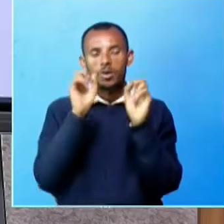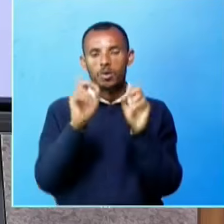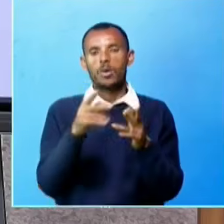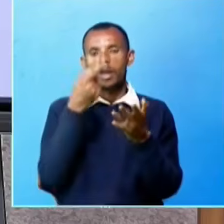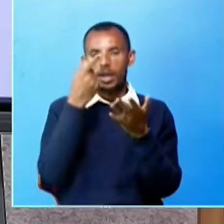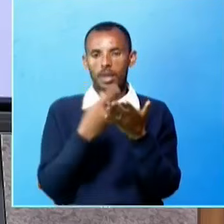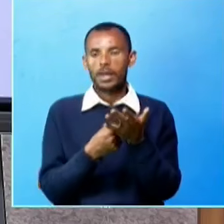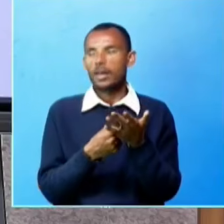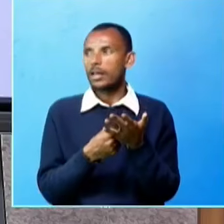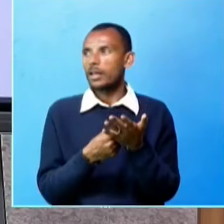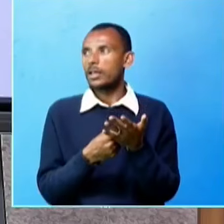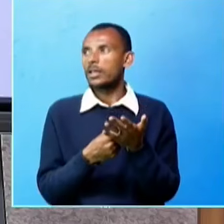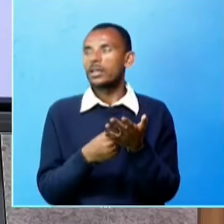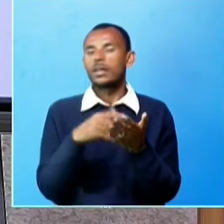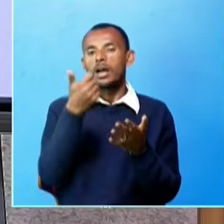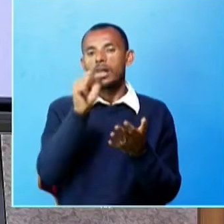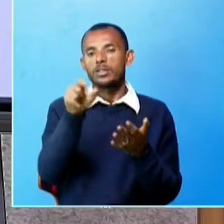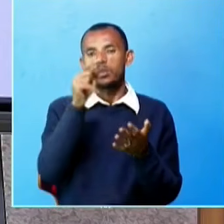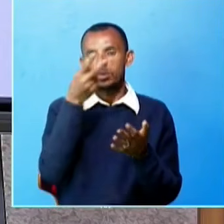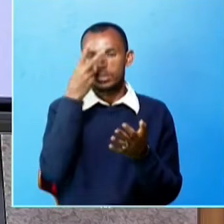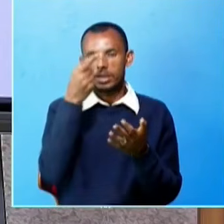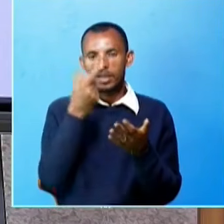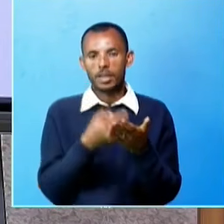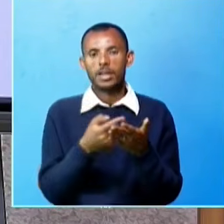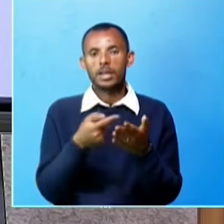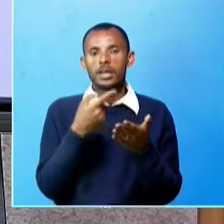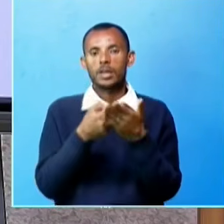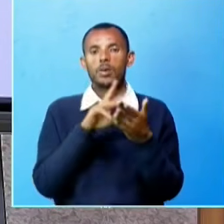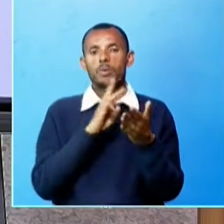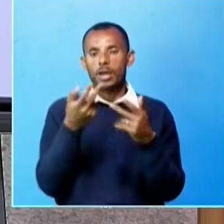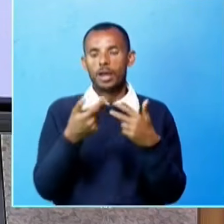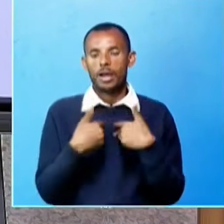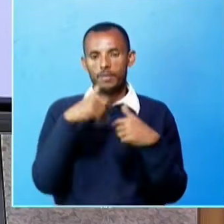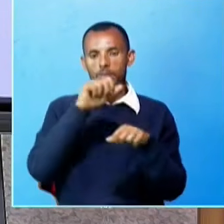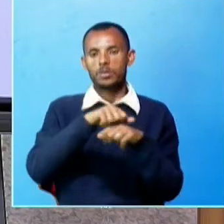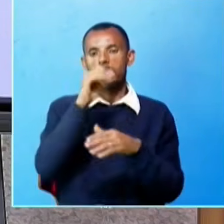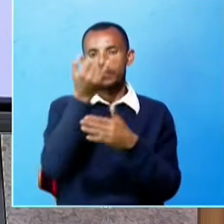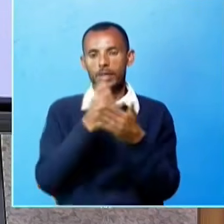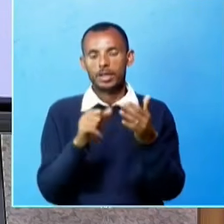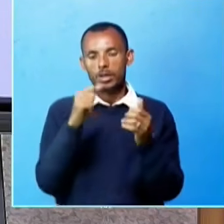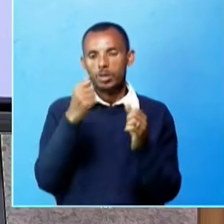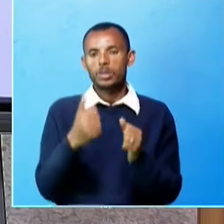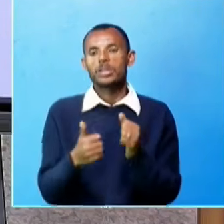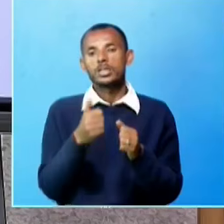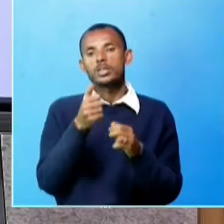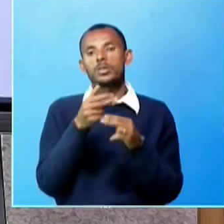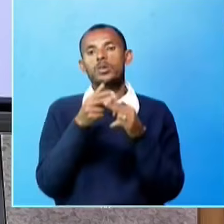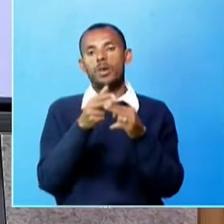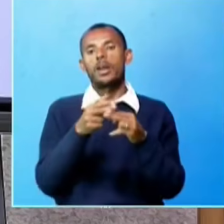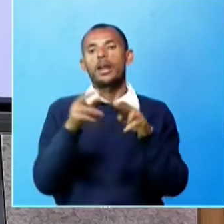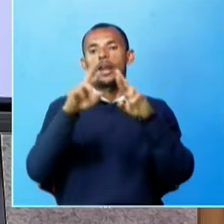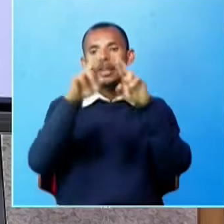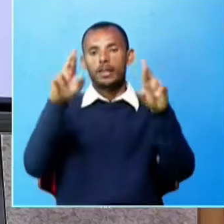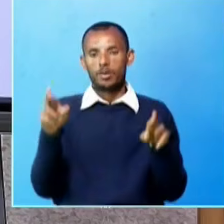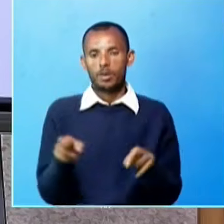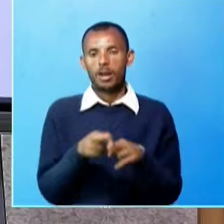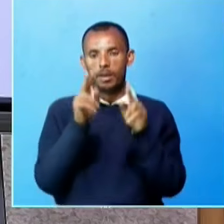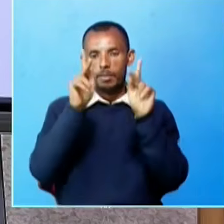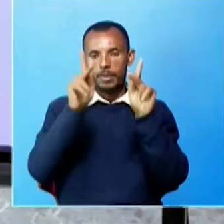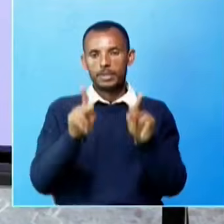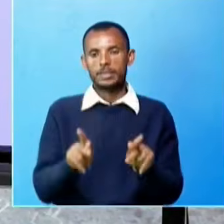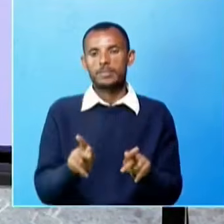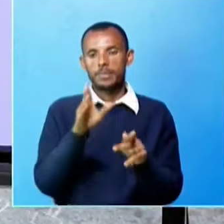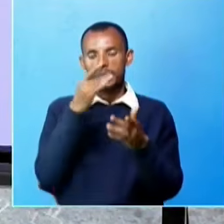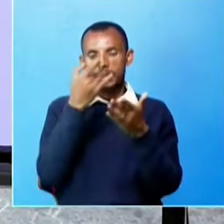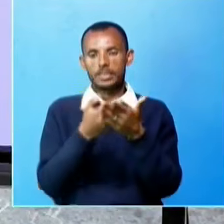here, as you can see here, we have a solid figure, which is called a rectangular prism.